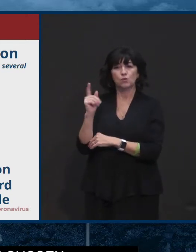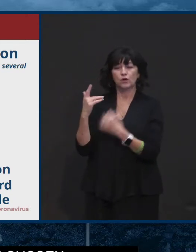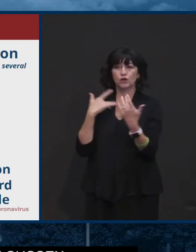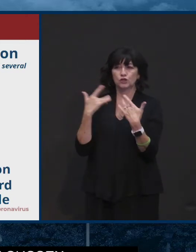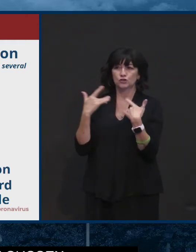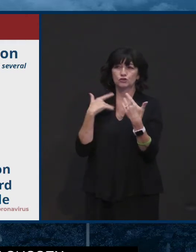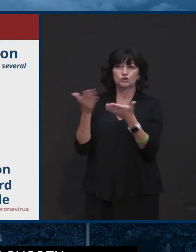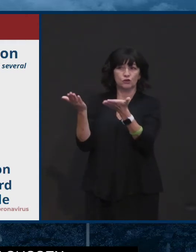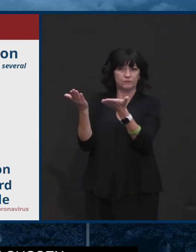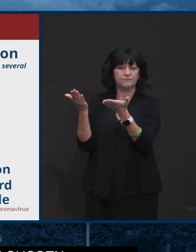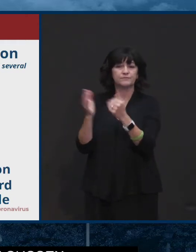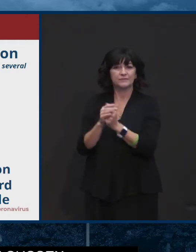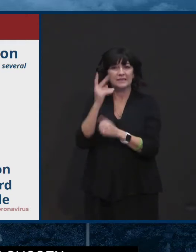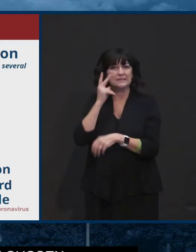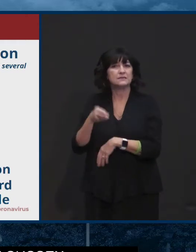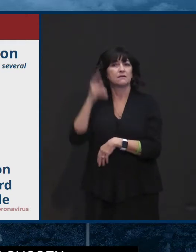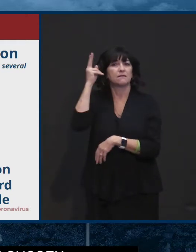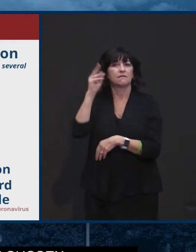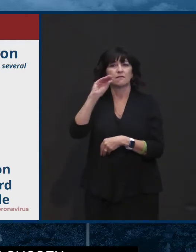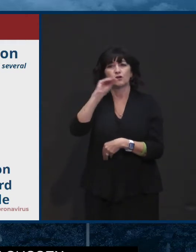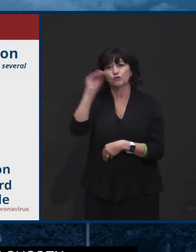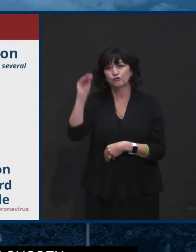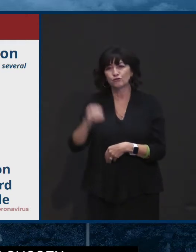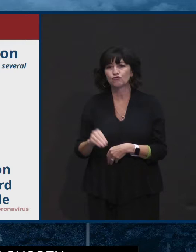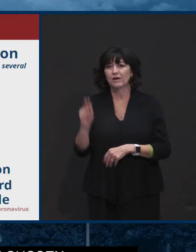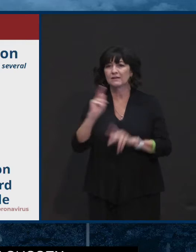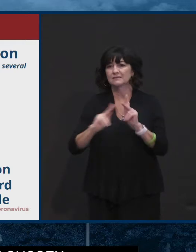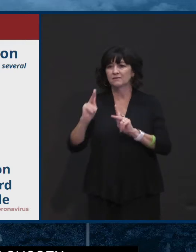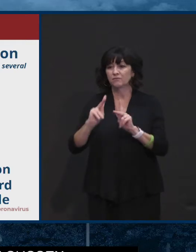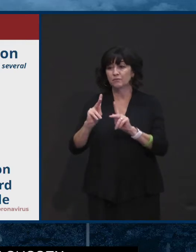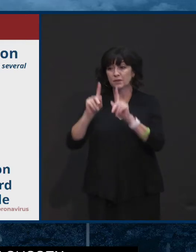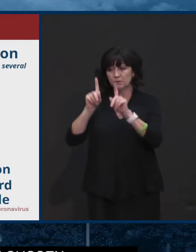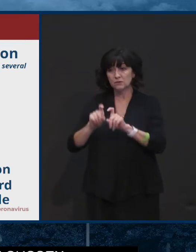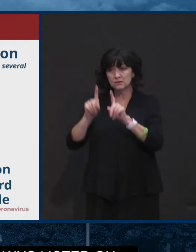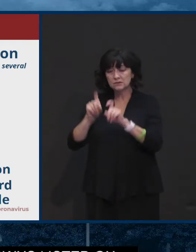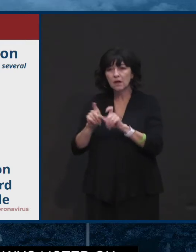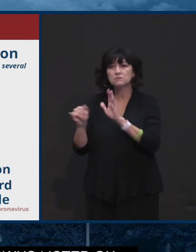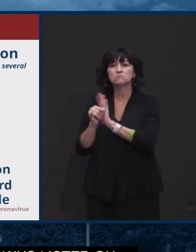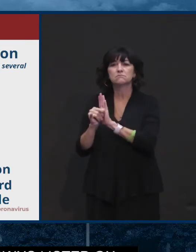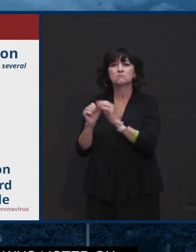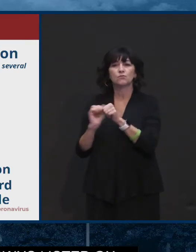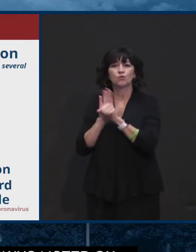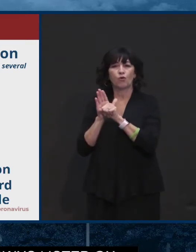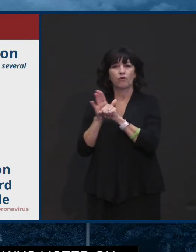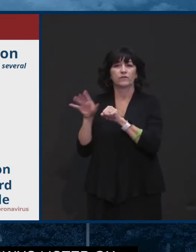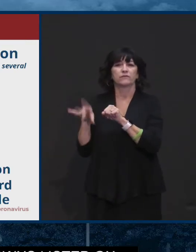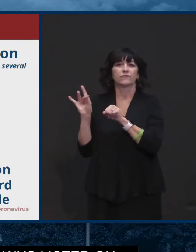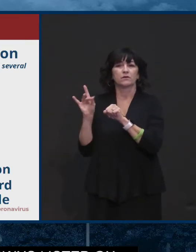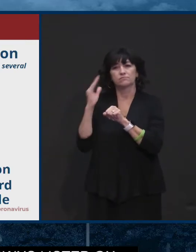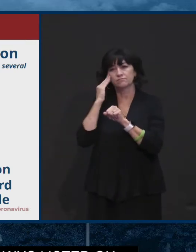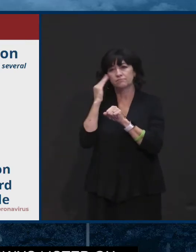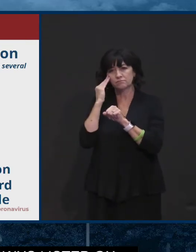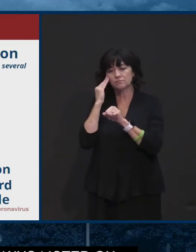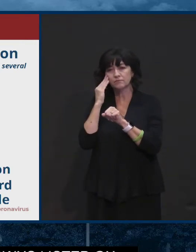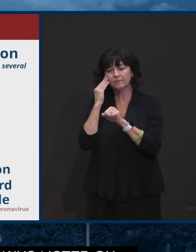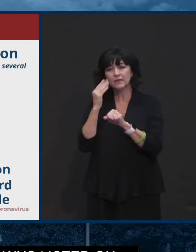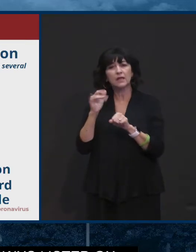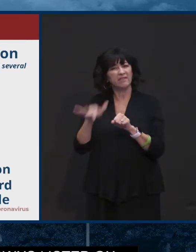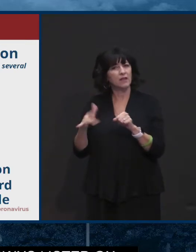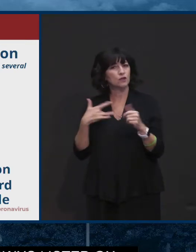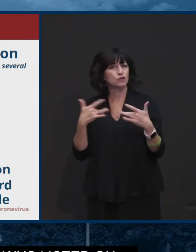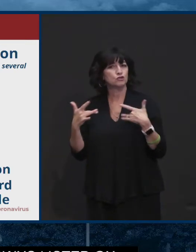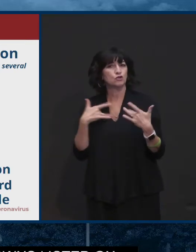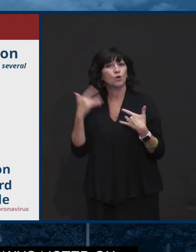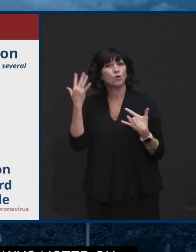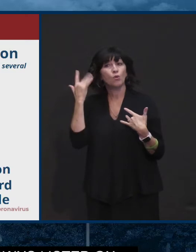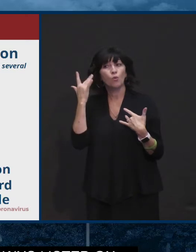we're seeing higher rates of people testing positive. And that's also concerning because these towns and areas of the state also